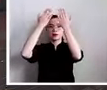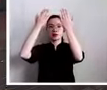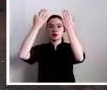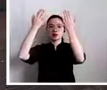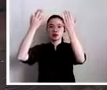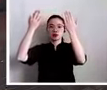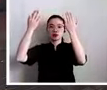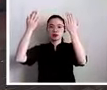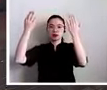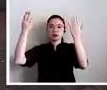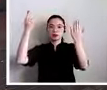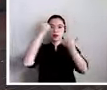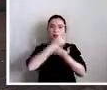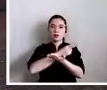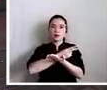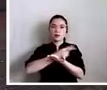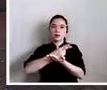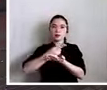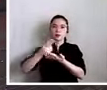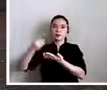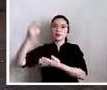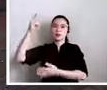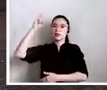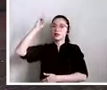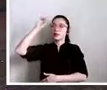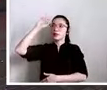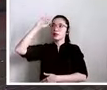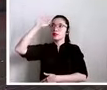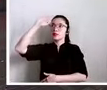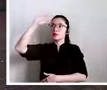heaven, hallowed be